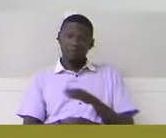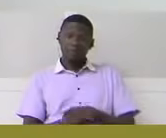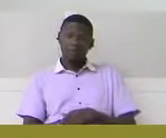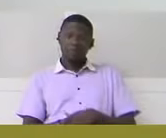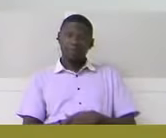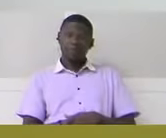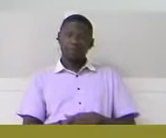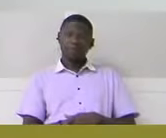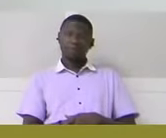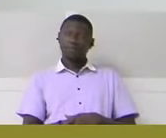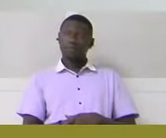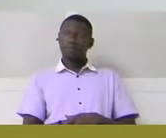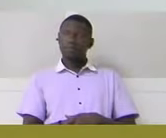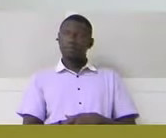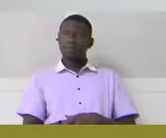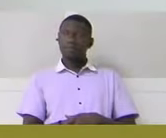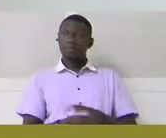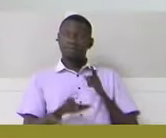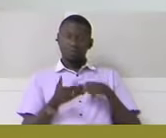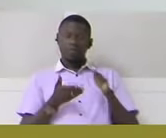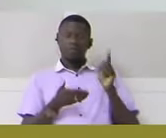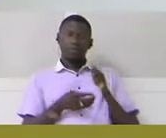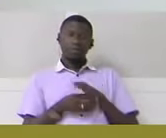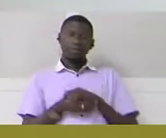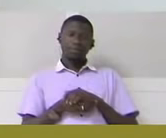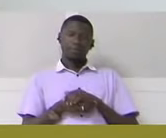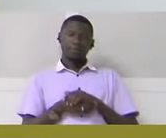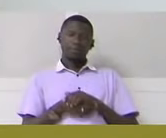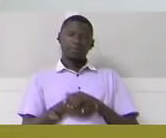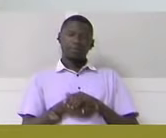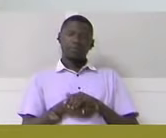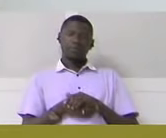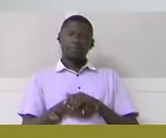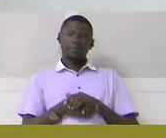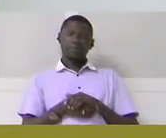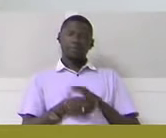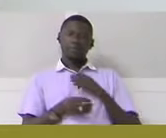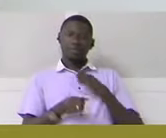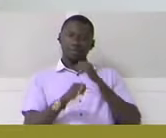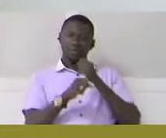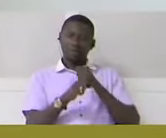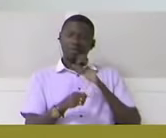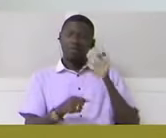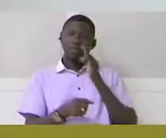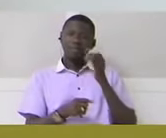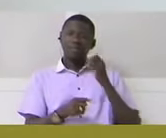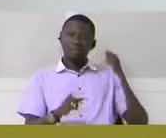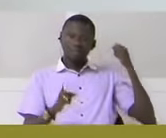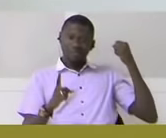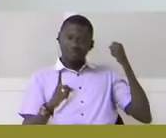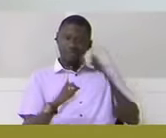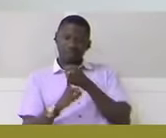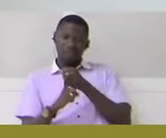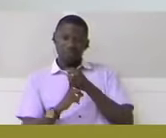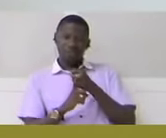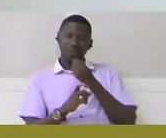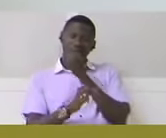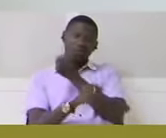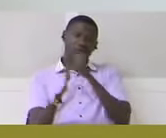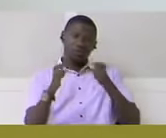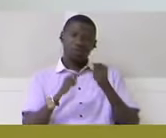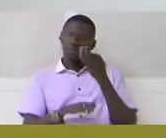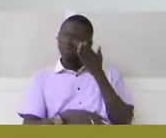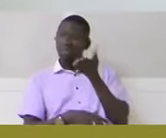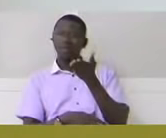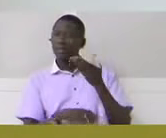That's correct. That is a creation of a very dangerous situation right there, Mr. Jarju.